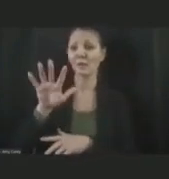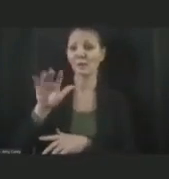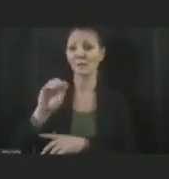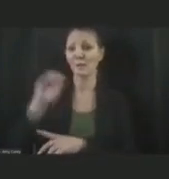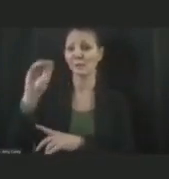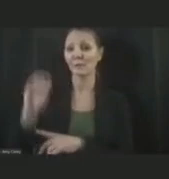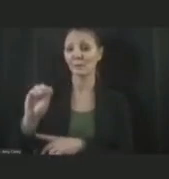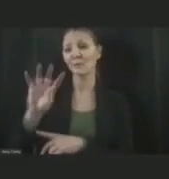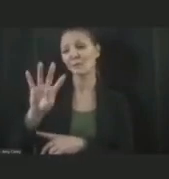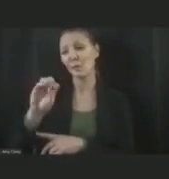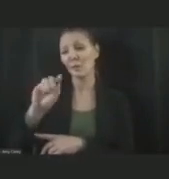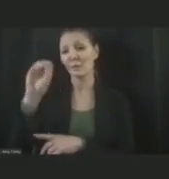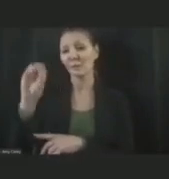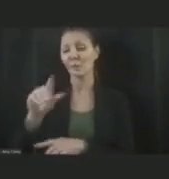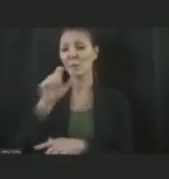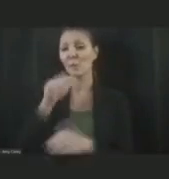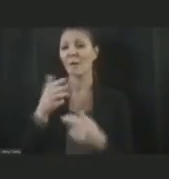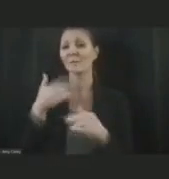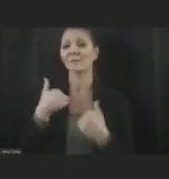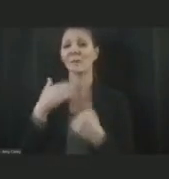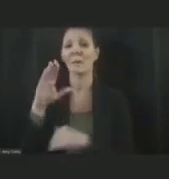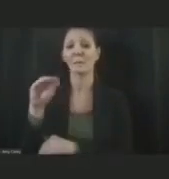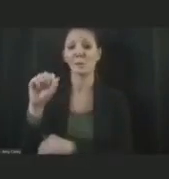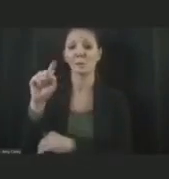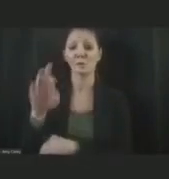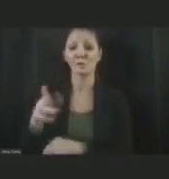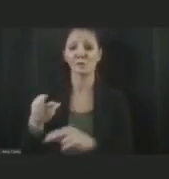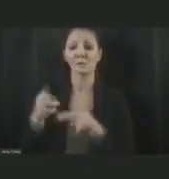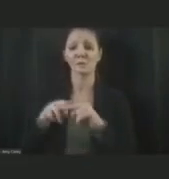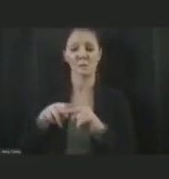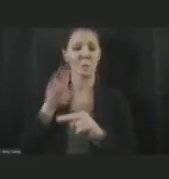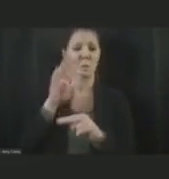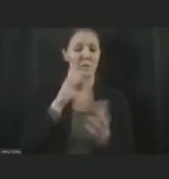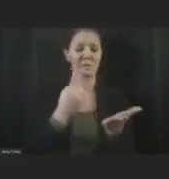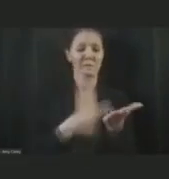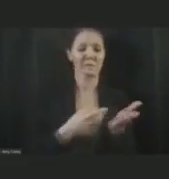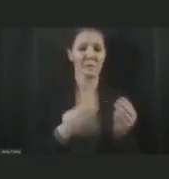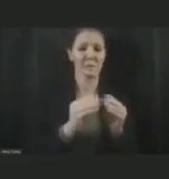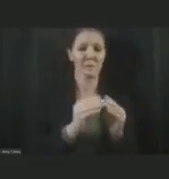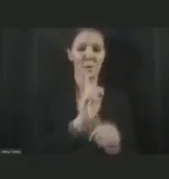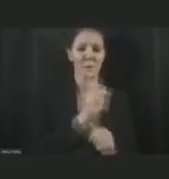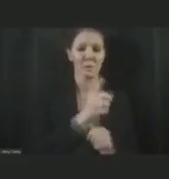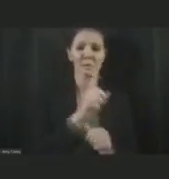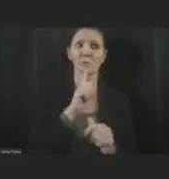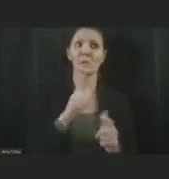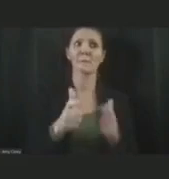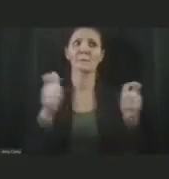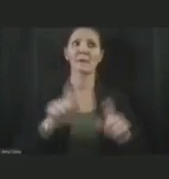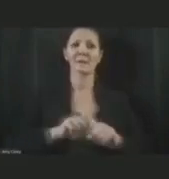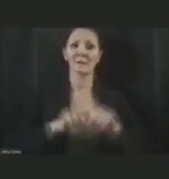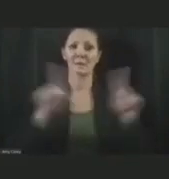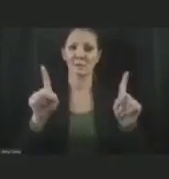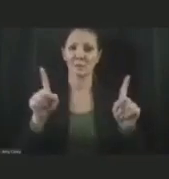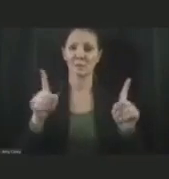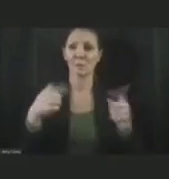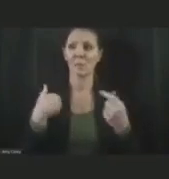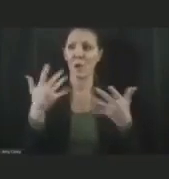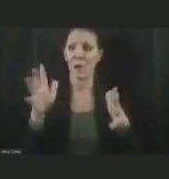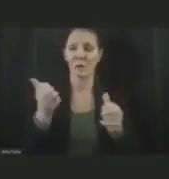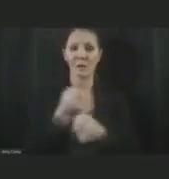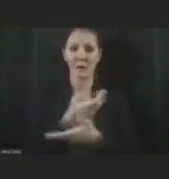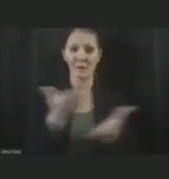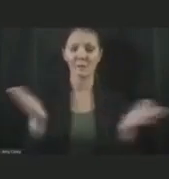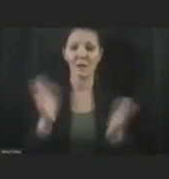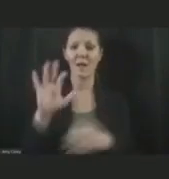booster. We're going to talk about that in a minute, what a difference that can make. And we've handed out millions of N95 masks, the most